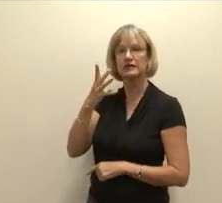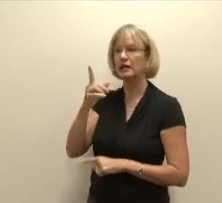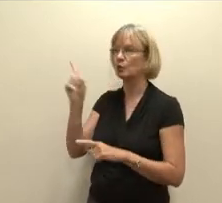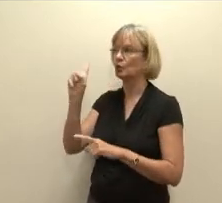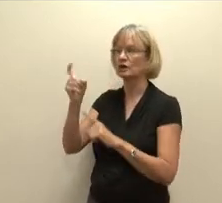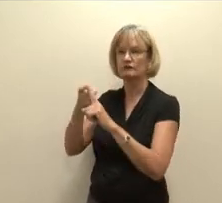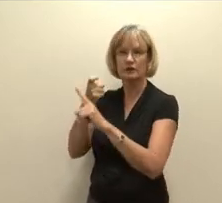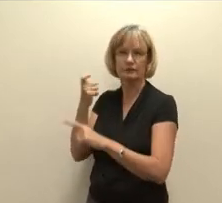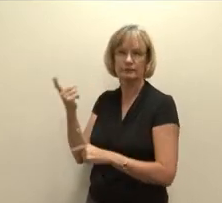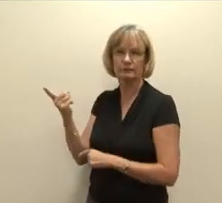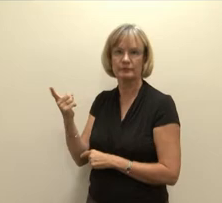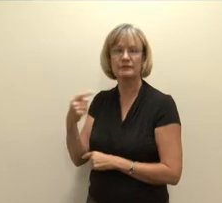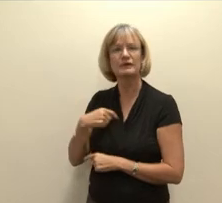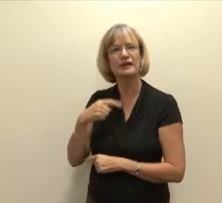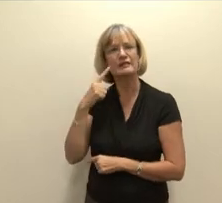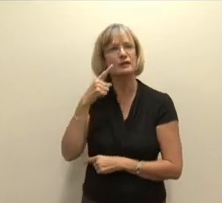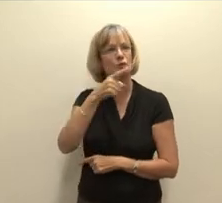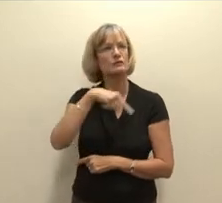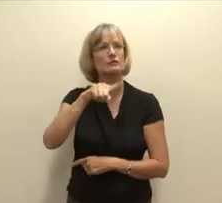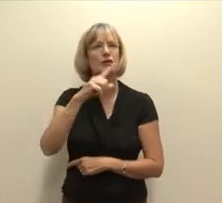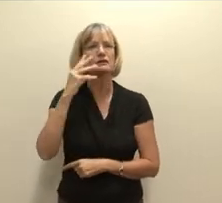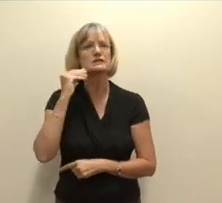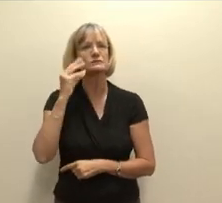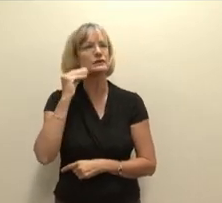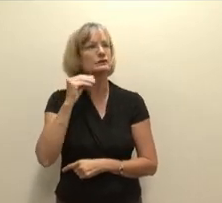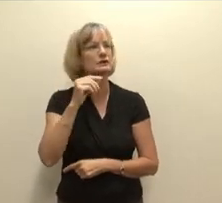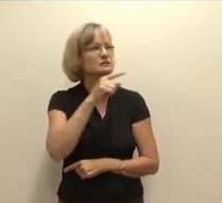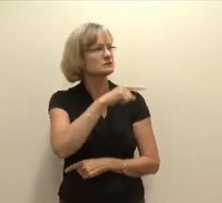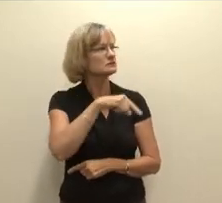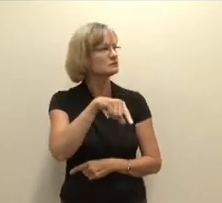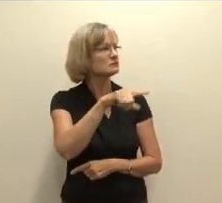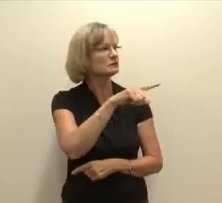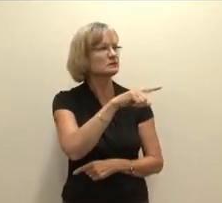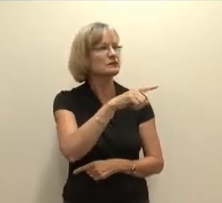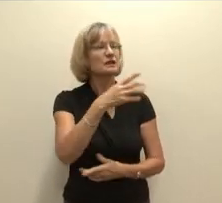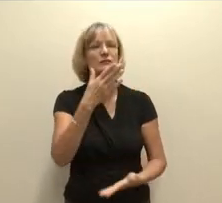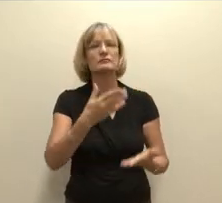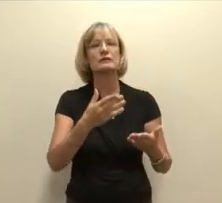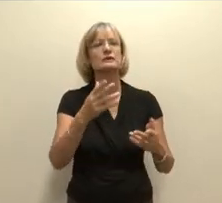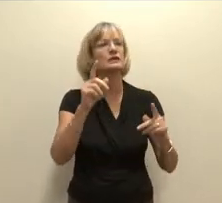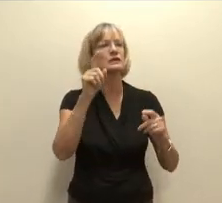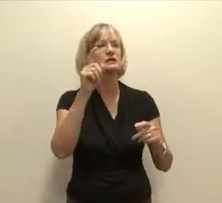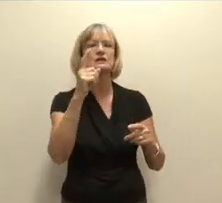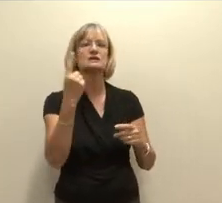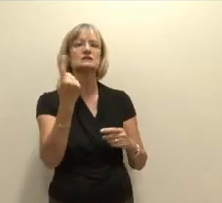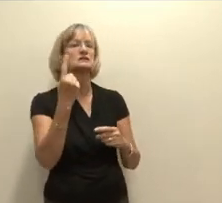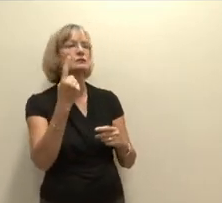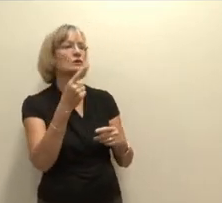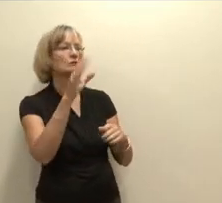And I think we've all experienced times in our lives when people have either underestimated us